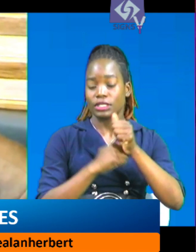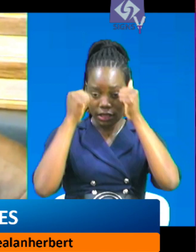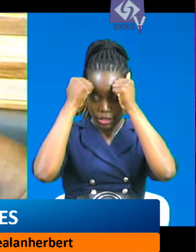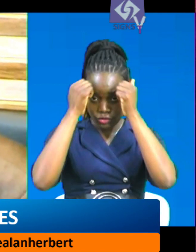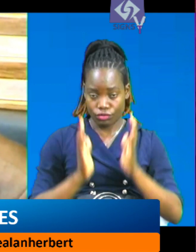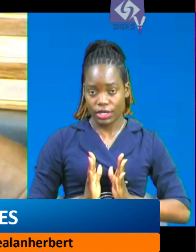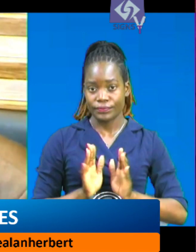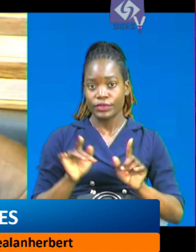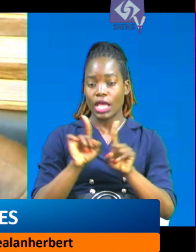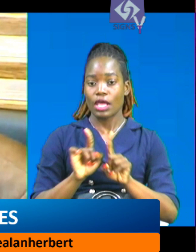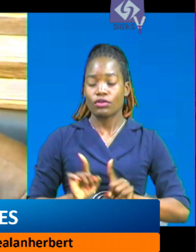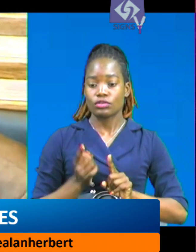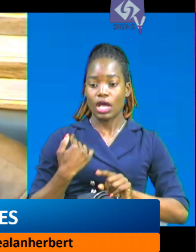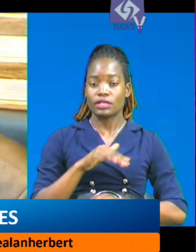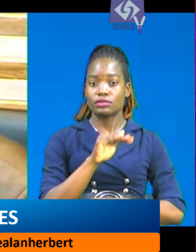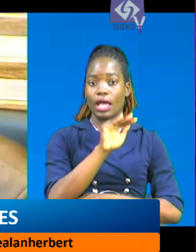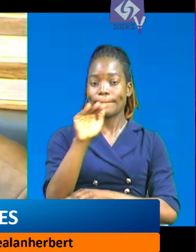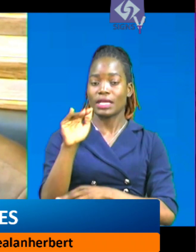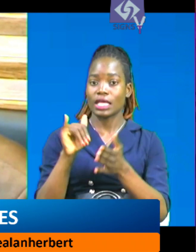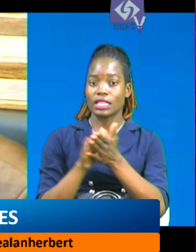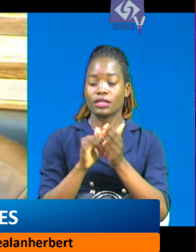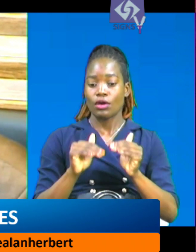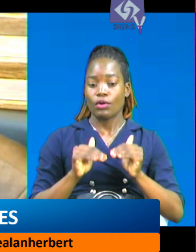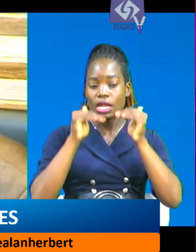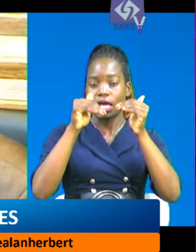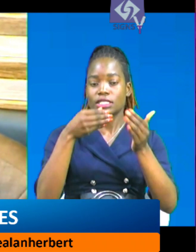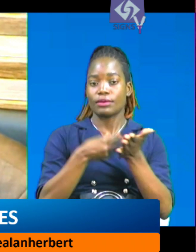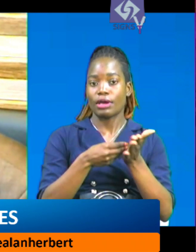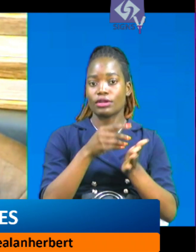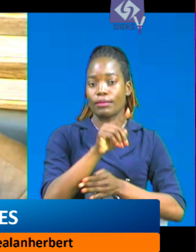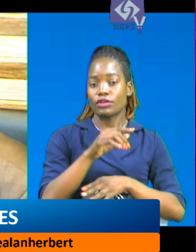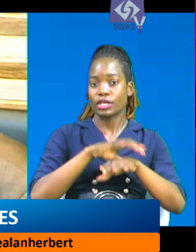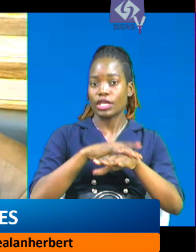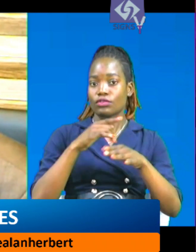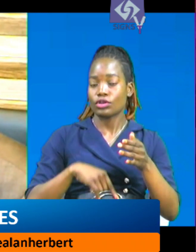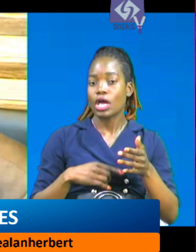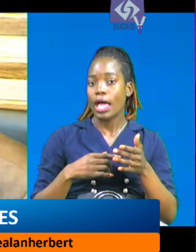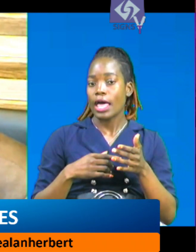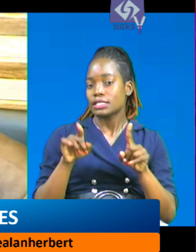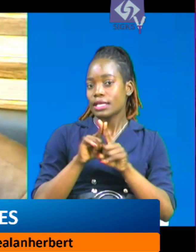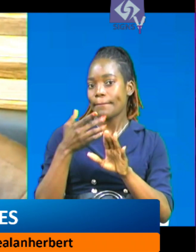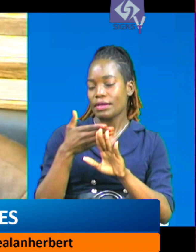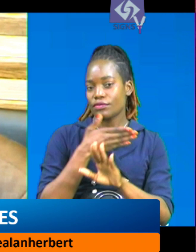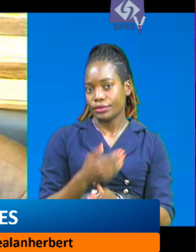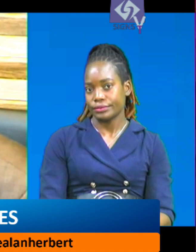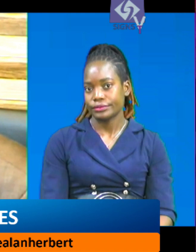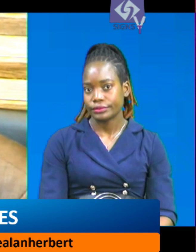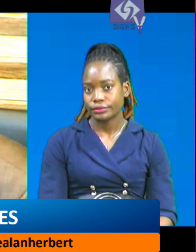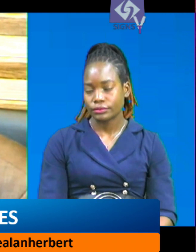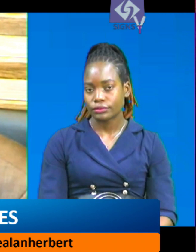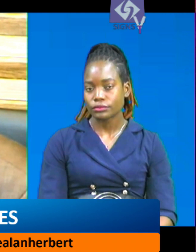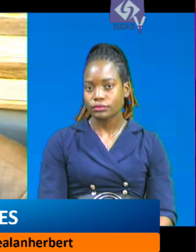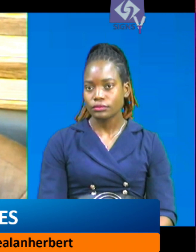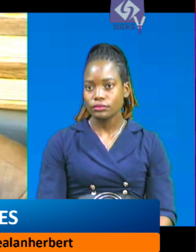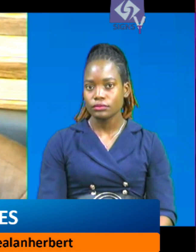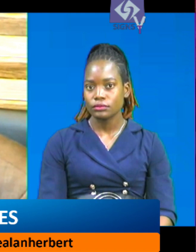students. And we are appealing that we enhance this figure to get at least where it used to be or nearer to where it used to